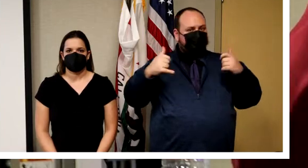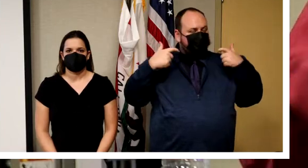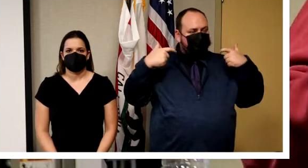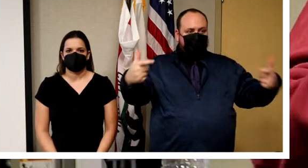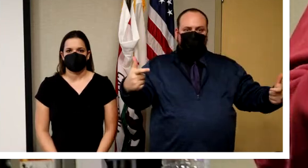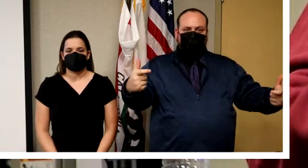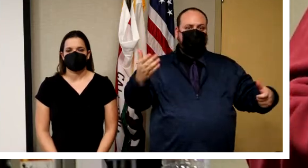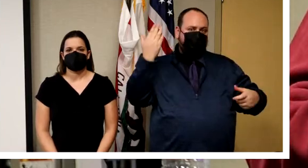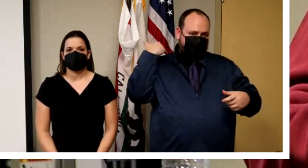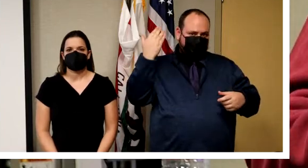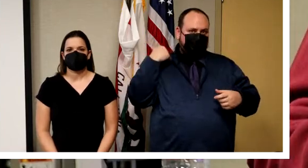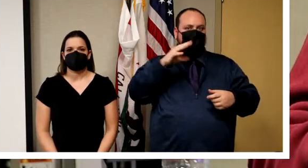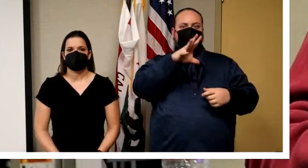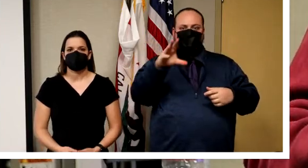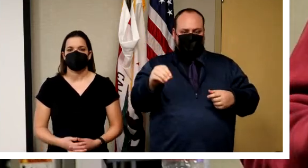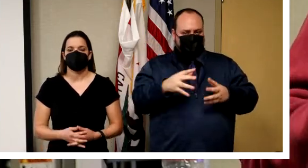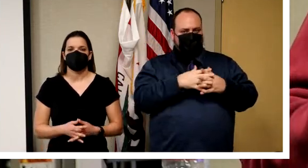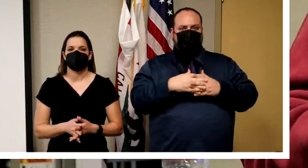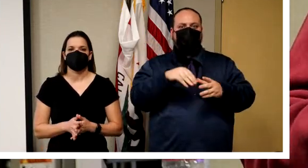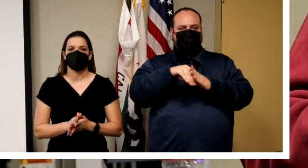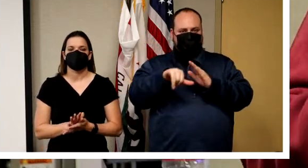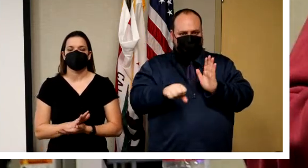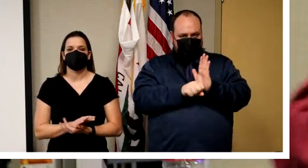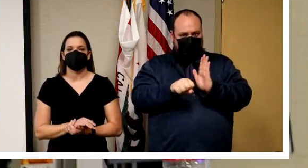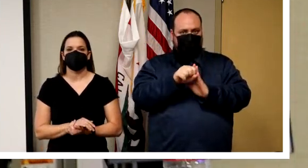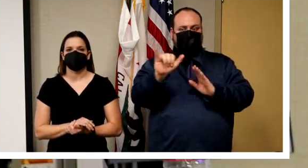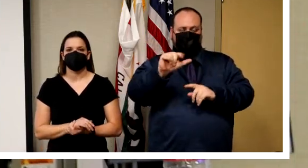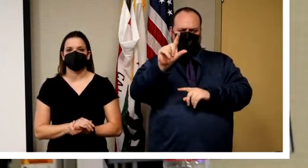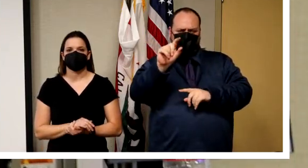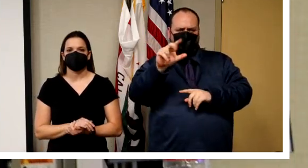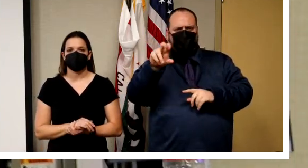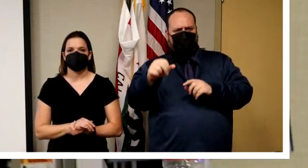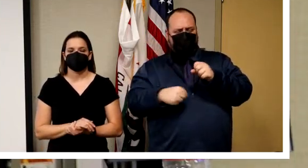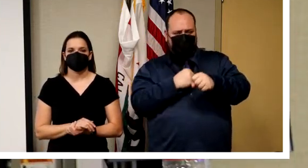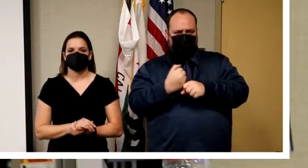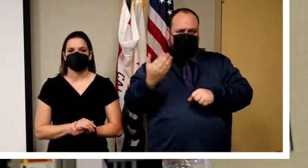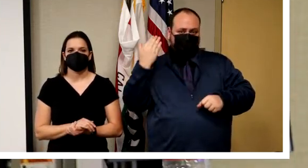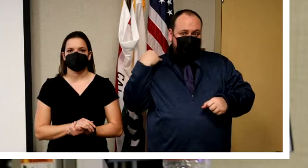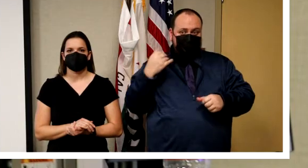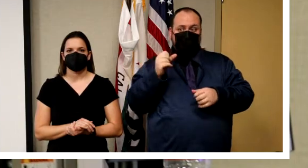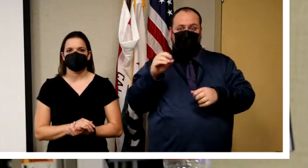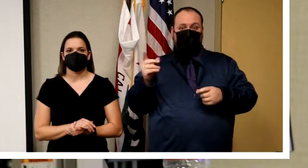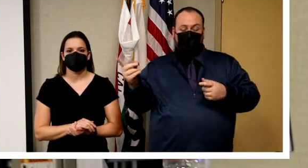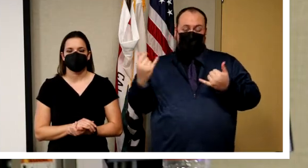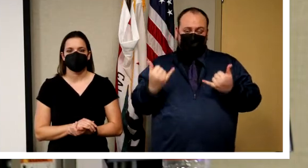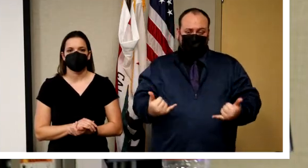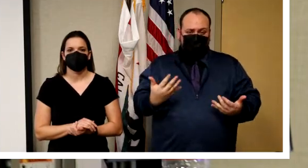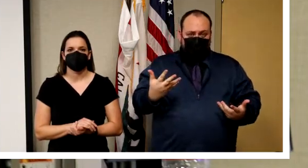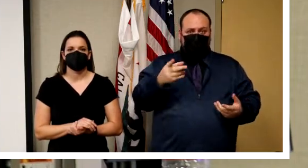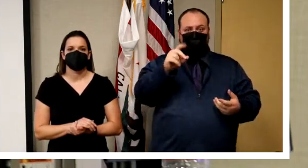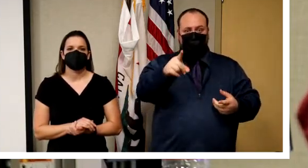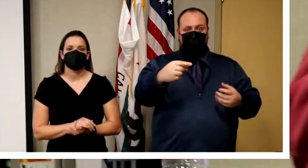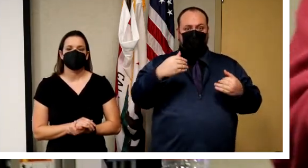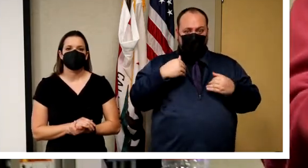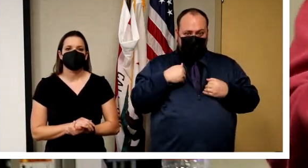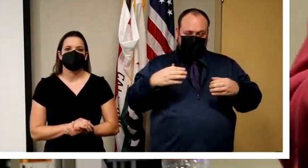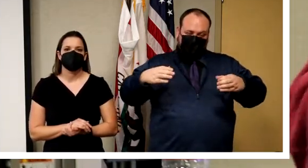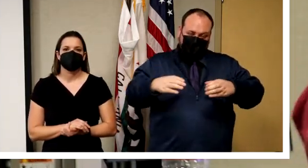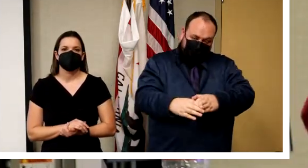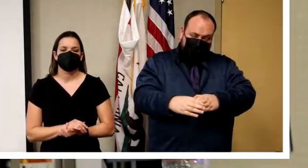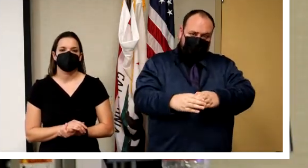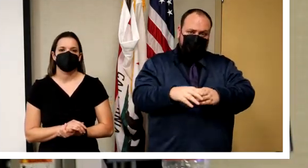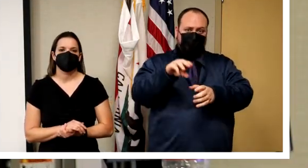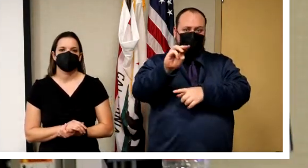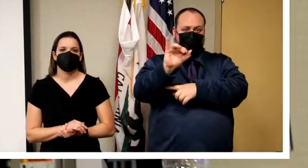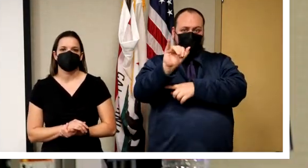anymore like we did 20 or 30 years ago. And so this factor is do you have a concentrated minority population that you